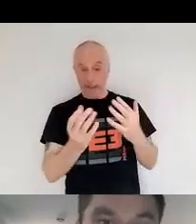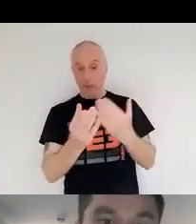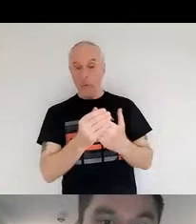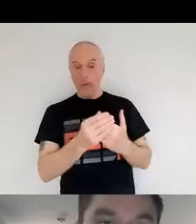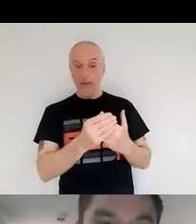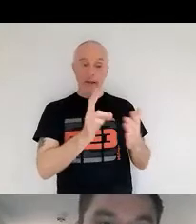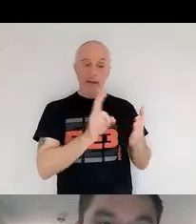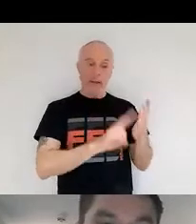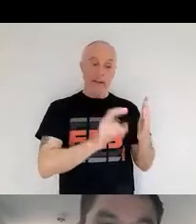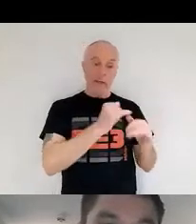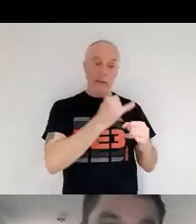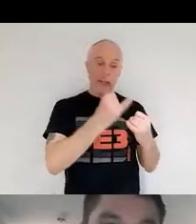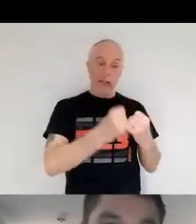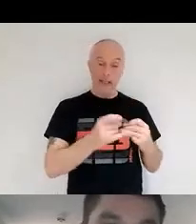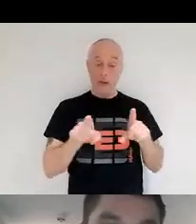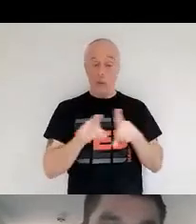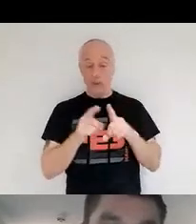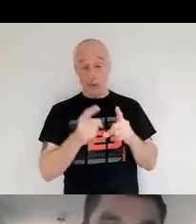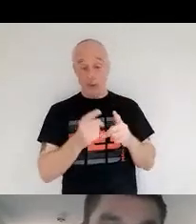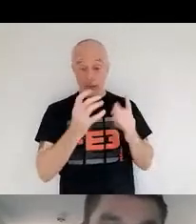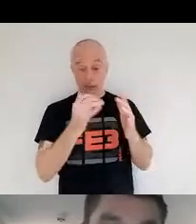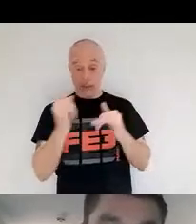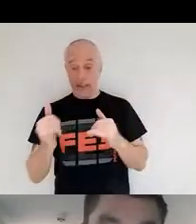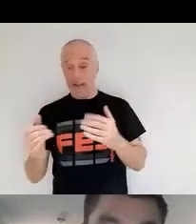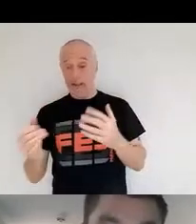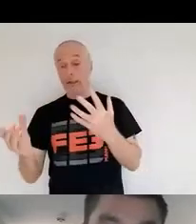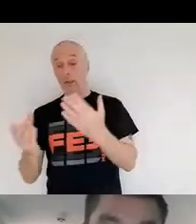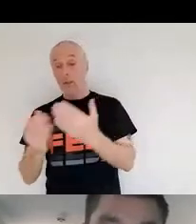blend, and you can see on the